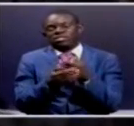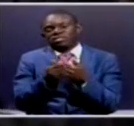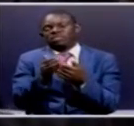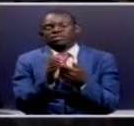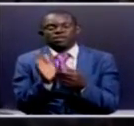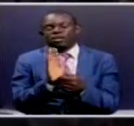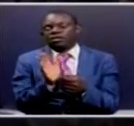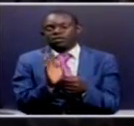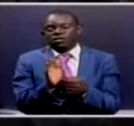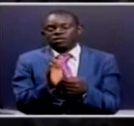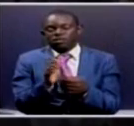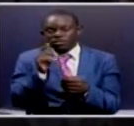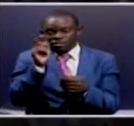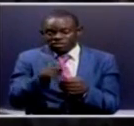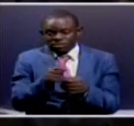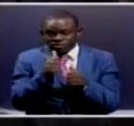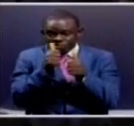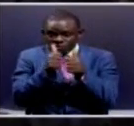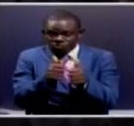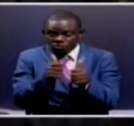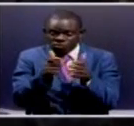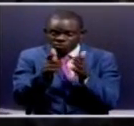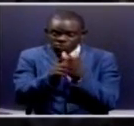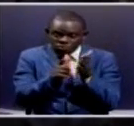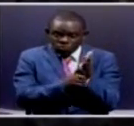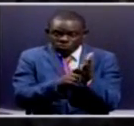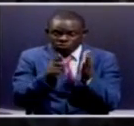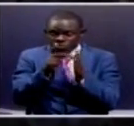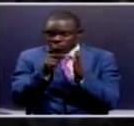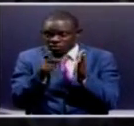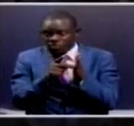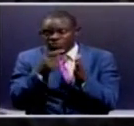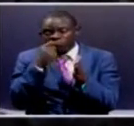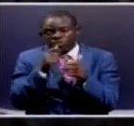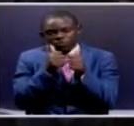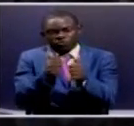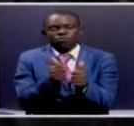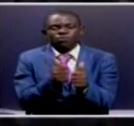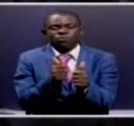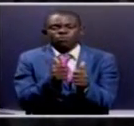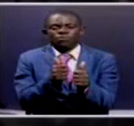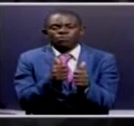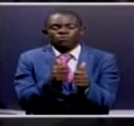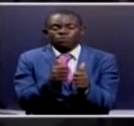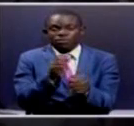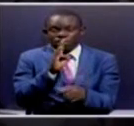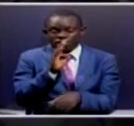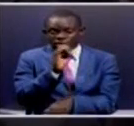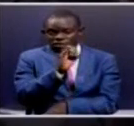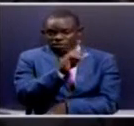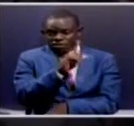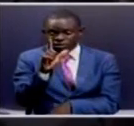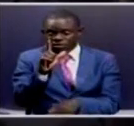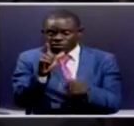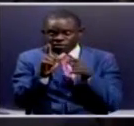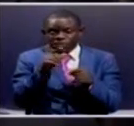that there are rules and principles that govern representative democracy, and the bill provides that all members of